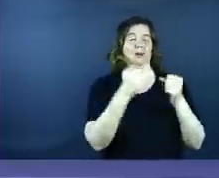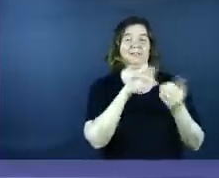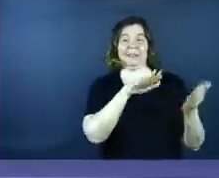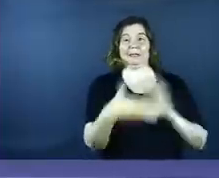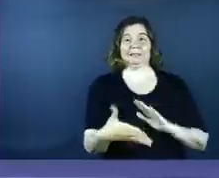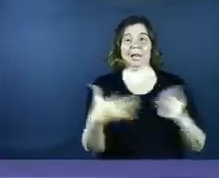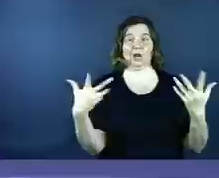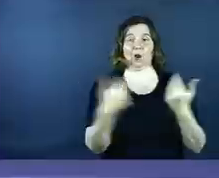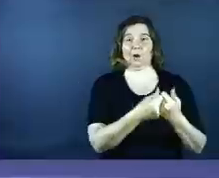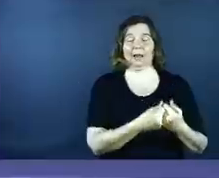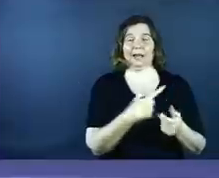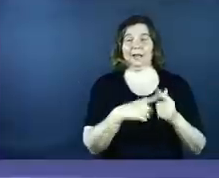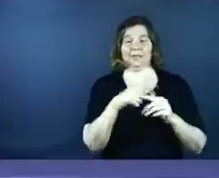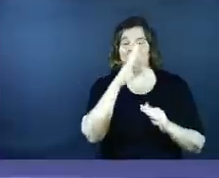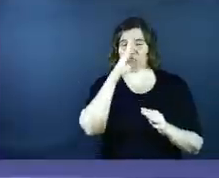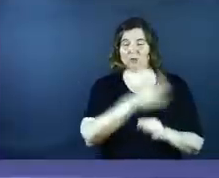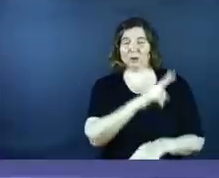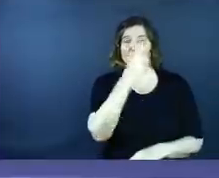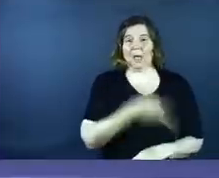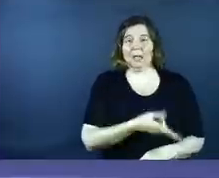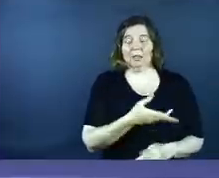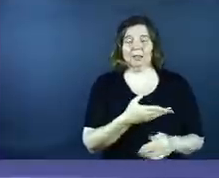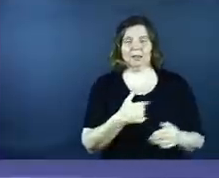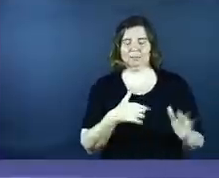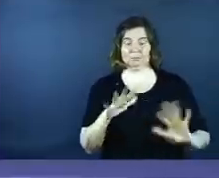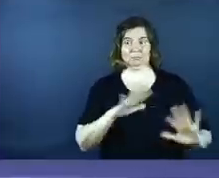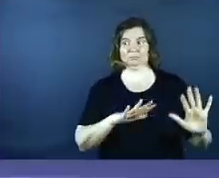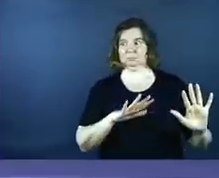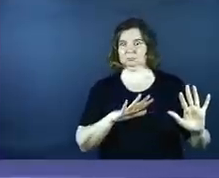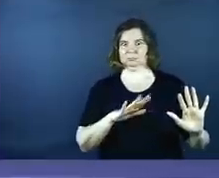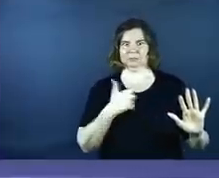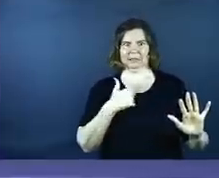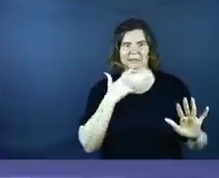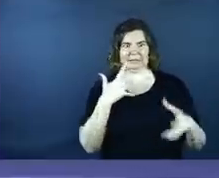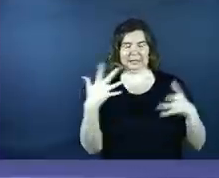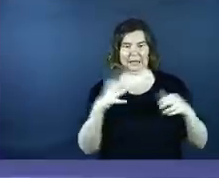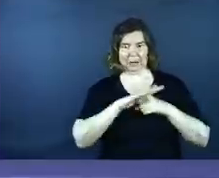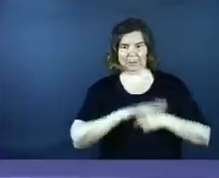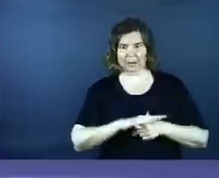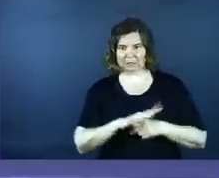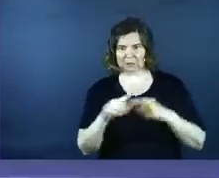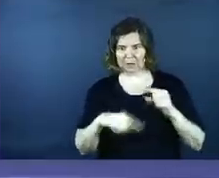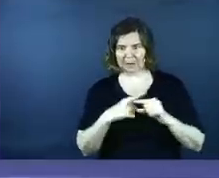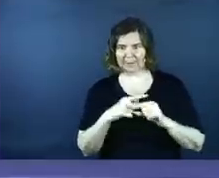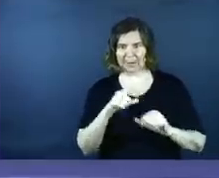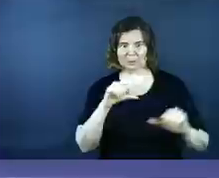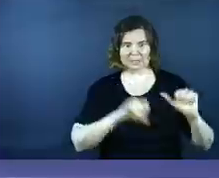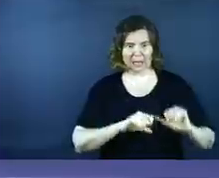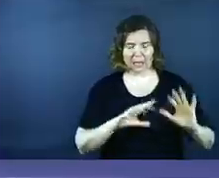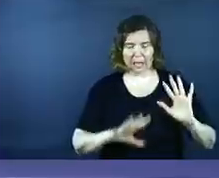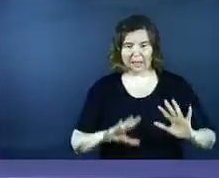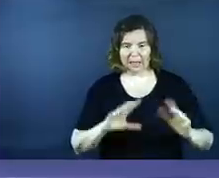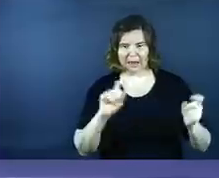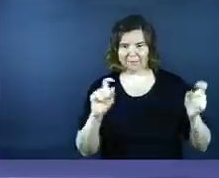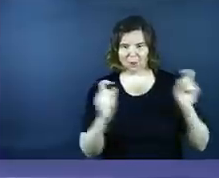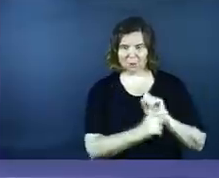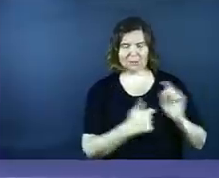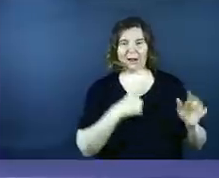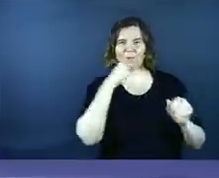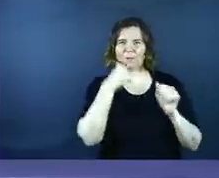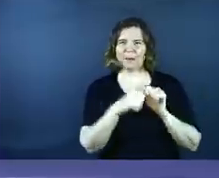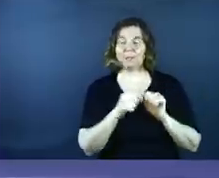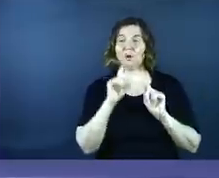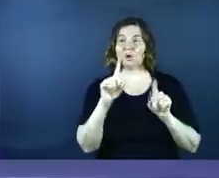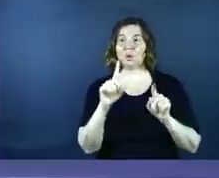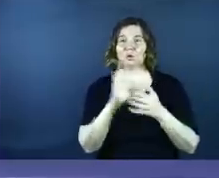in a car wreck and they went straight to hell. And I'm like, oh God, this is a lot of pressure regarding science and evolution. And I remember